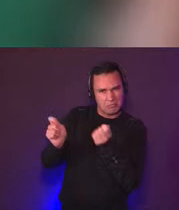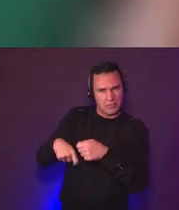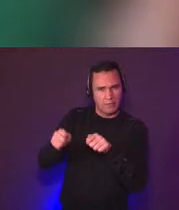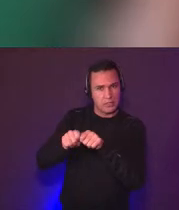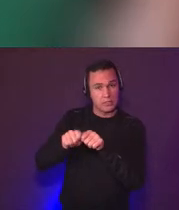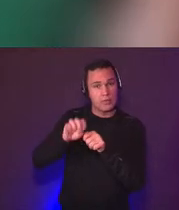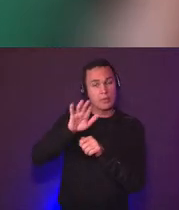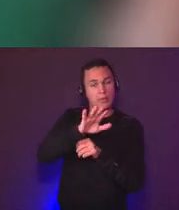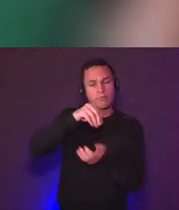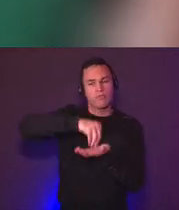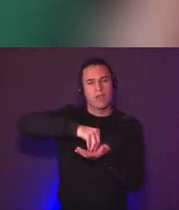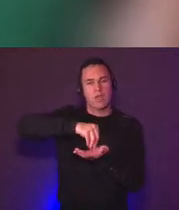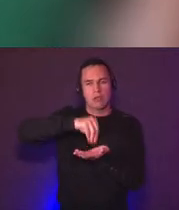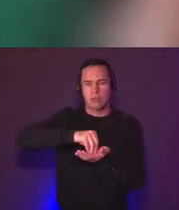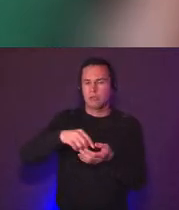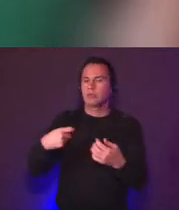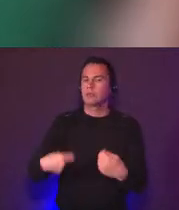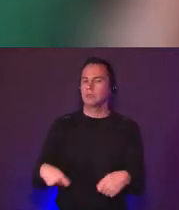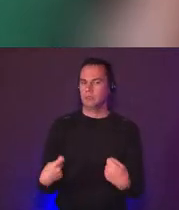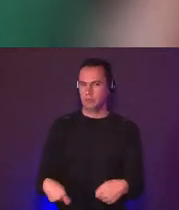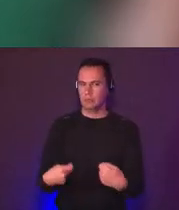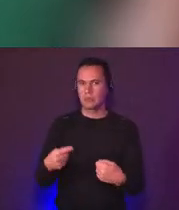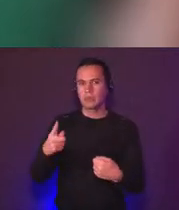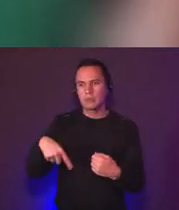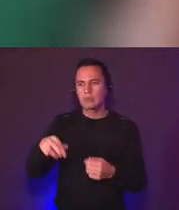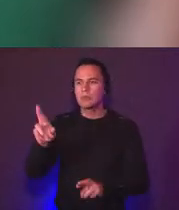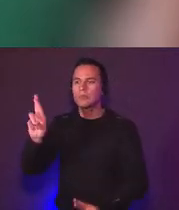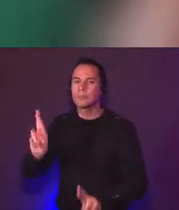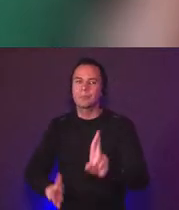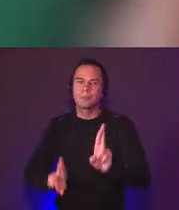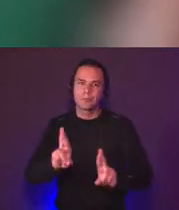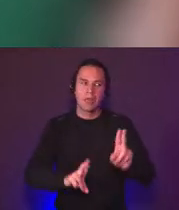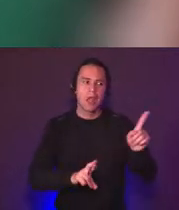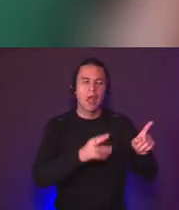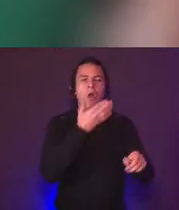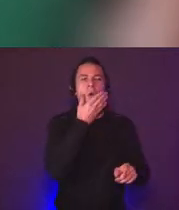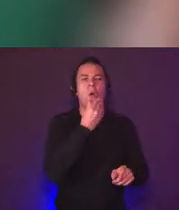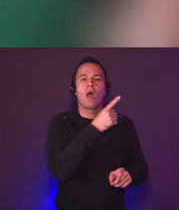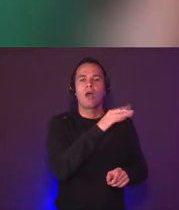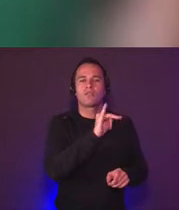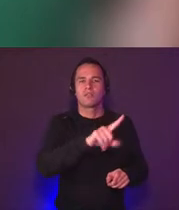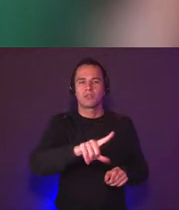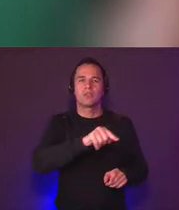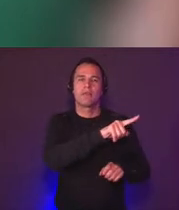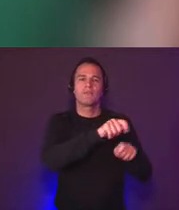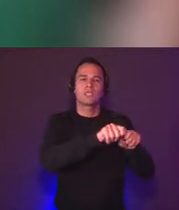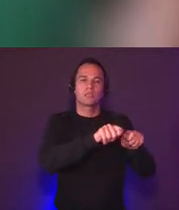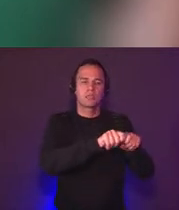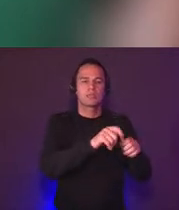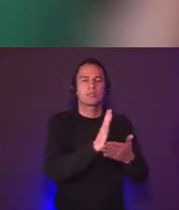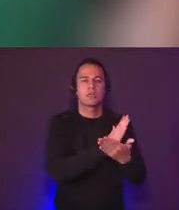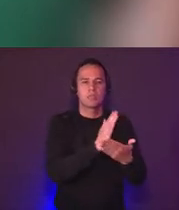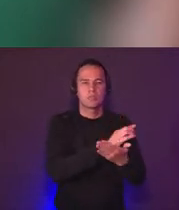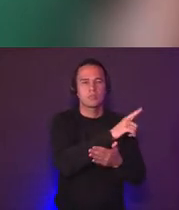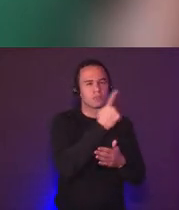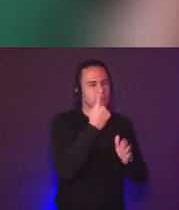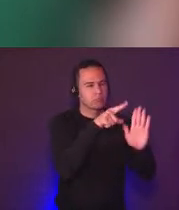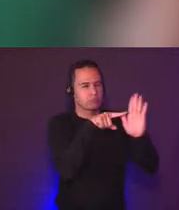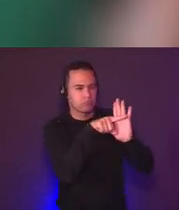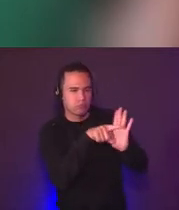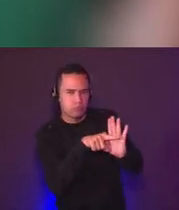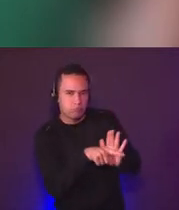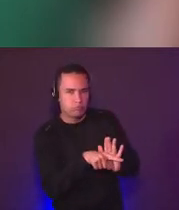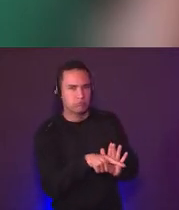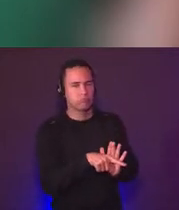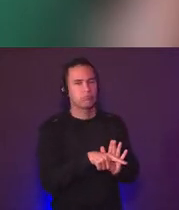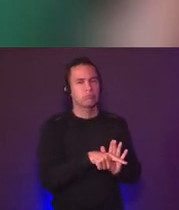to link up with Phil, who was doing the more advanced kinds of data analysis, and who understood things